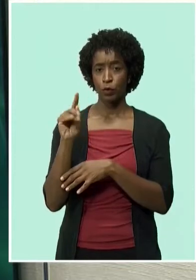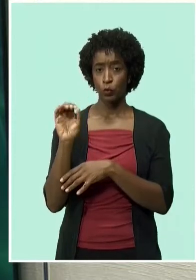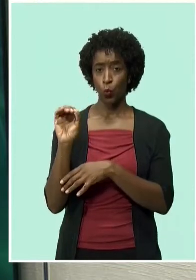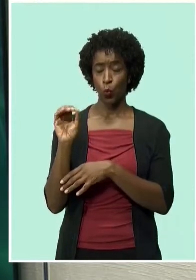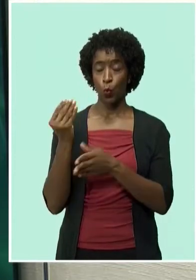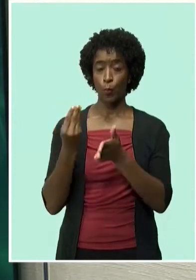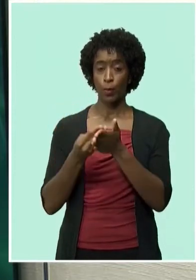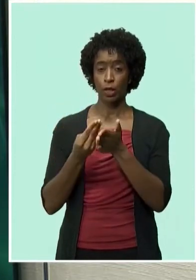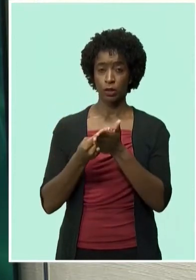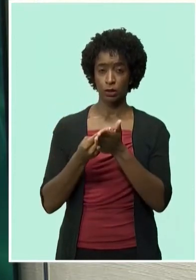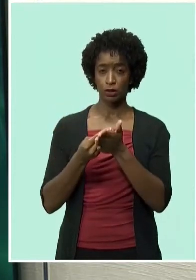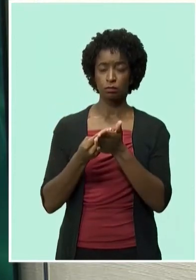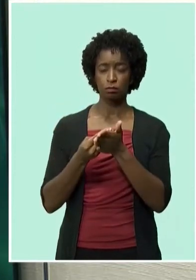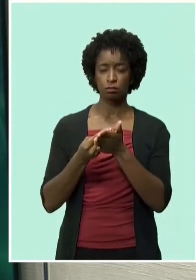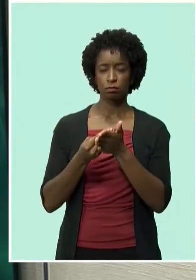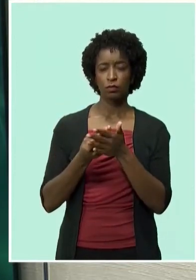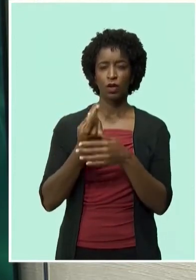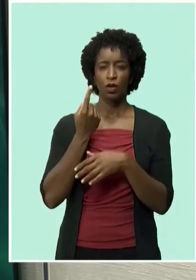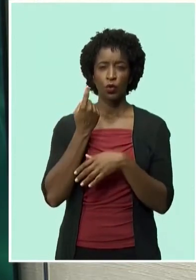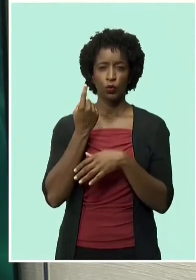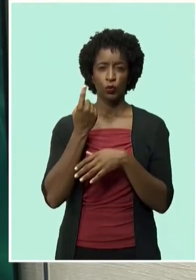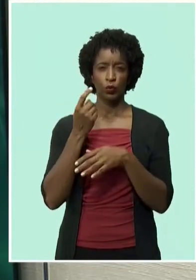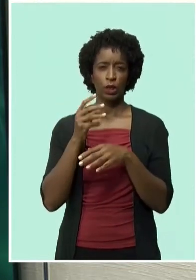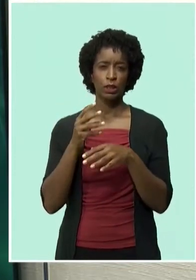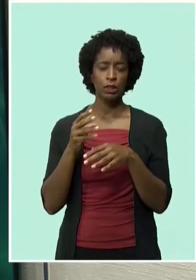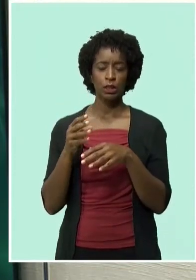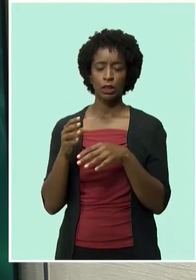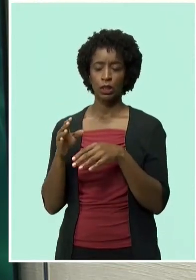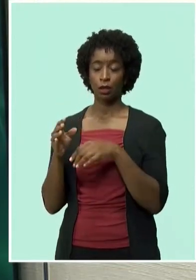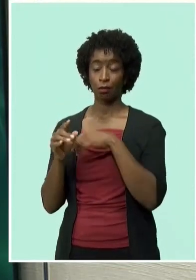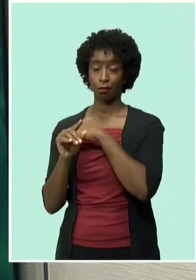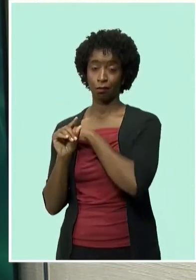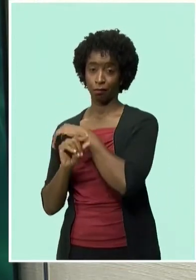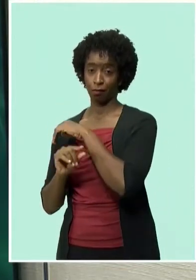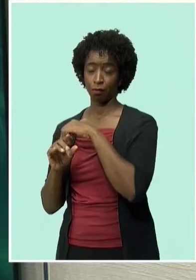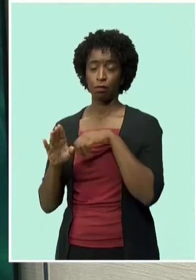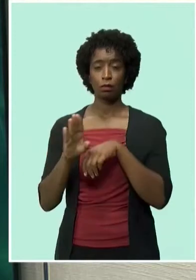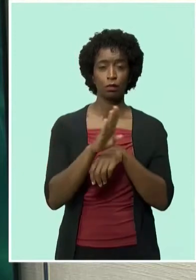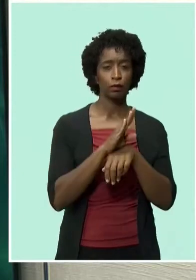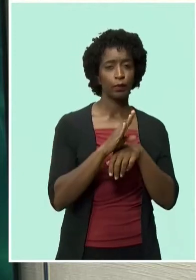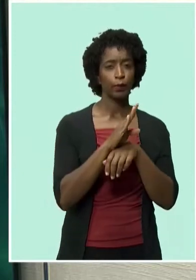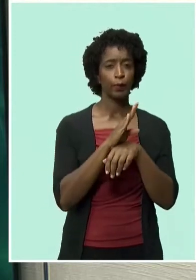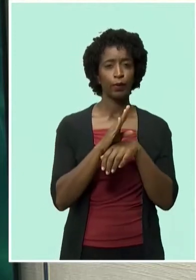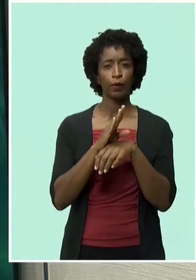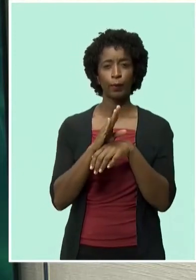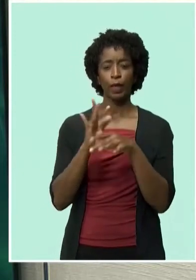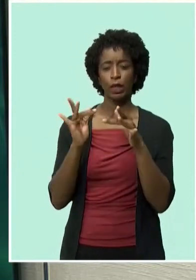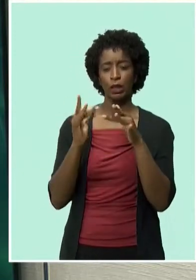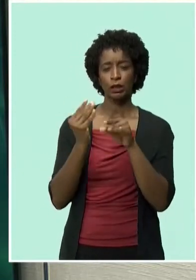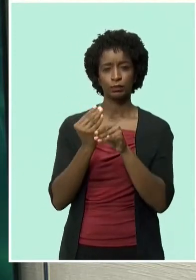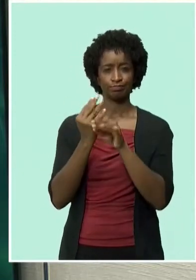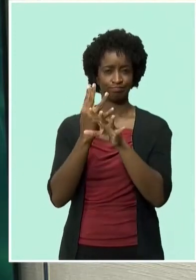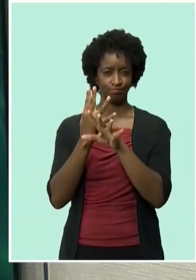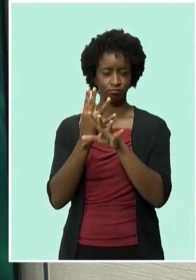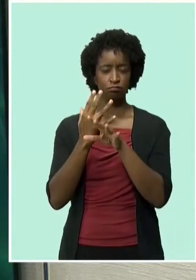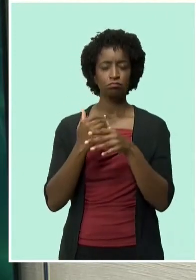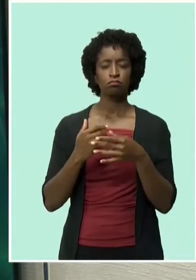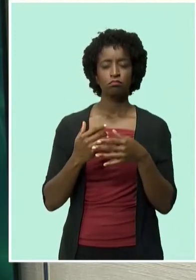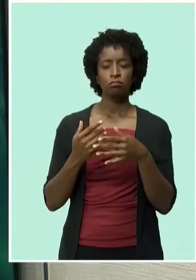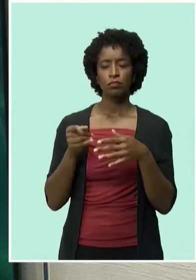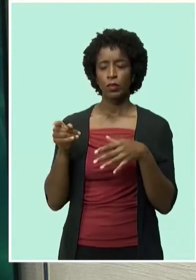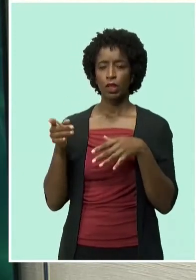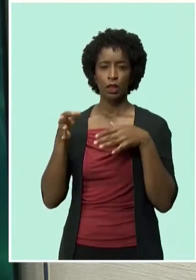a Guyana-Barbados webinar on financial matters. He told the session investments in equities and real estate were a safer